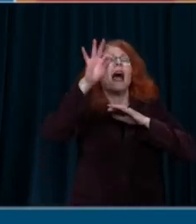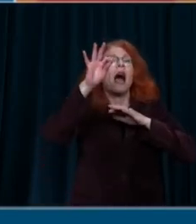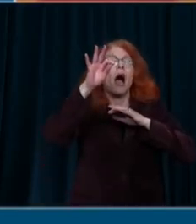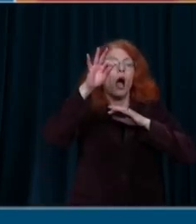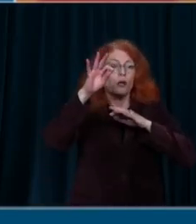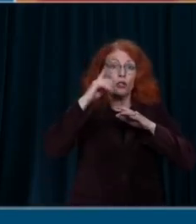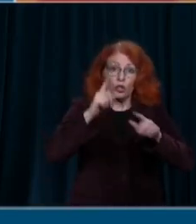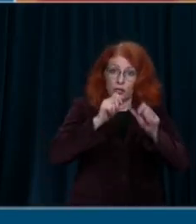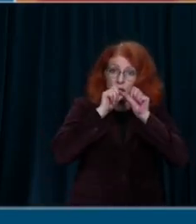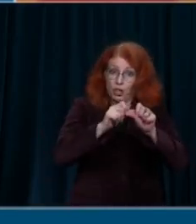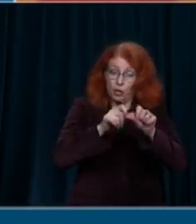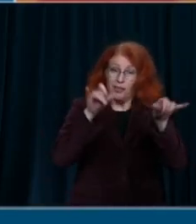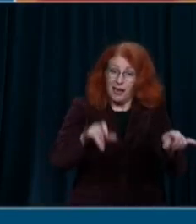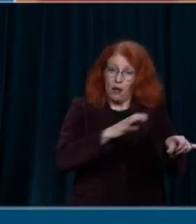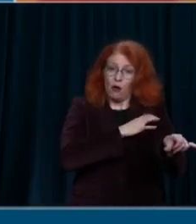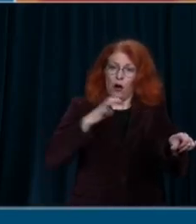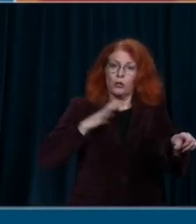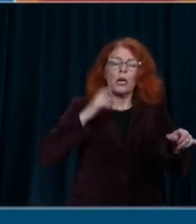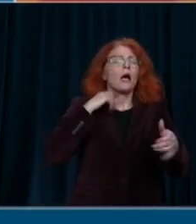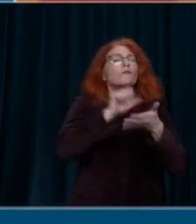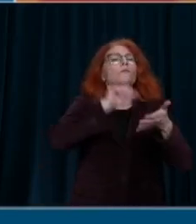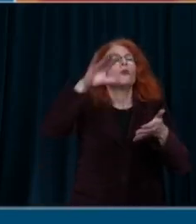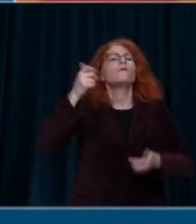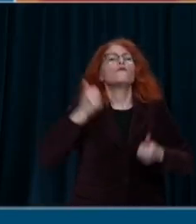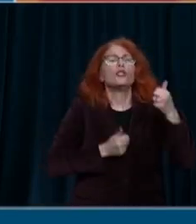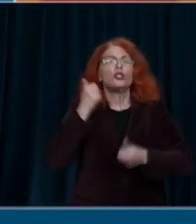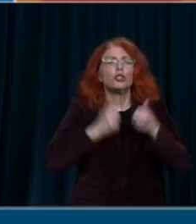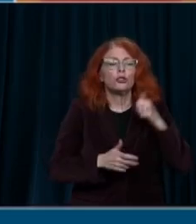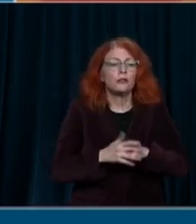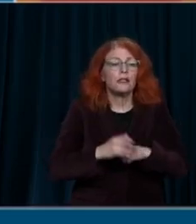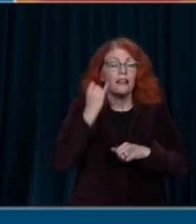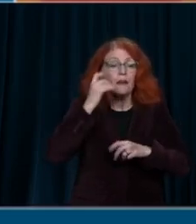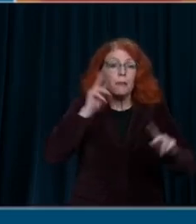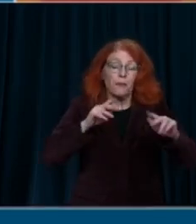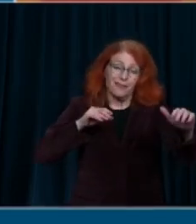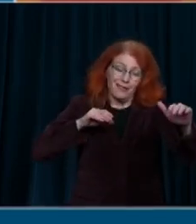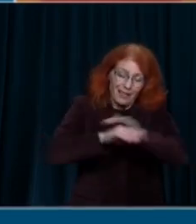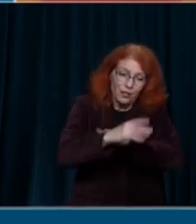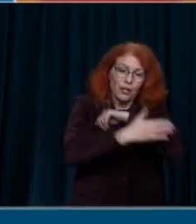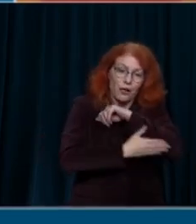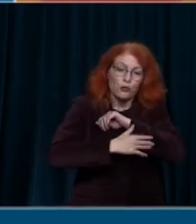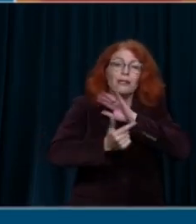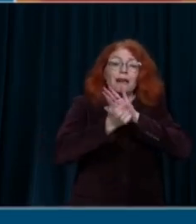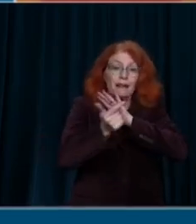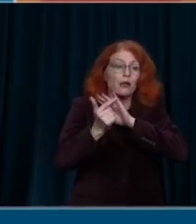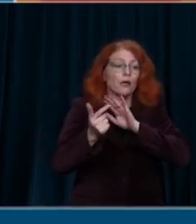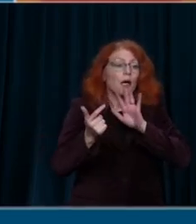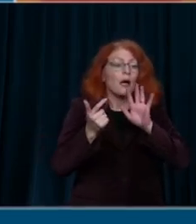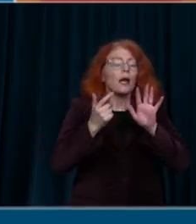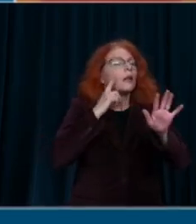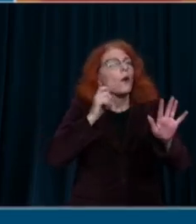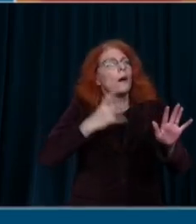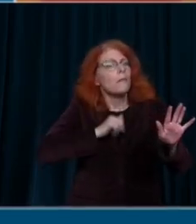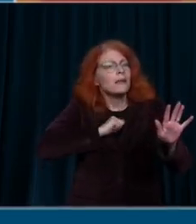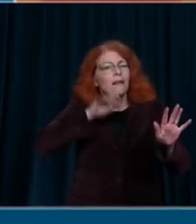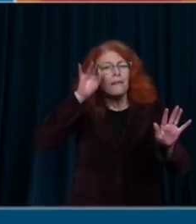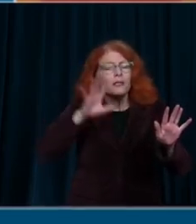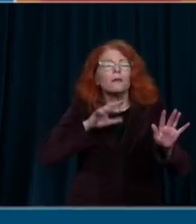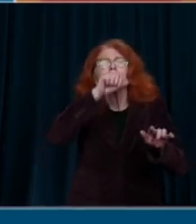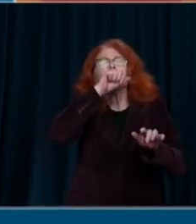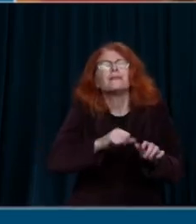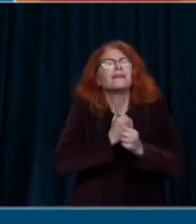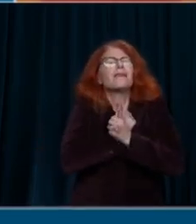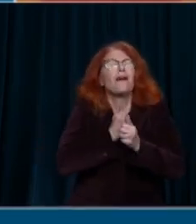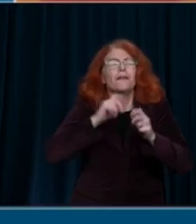Should I remain in Congress or should I be removed? If people have come into this country illegally, and I'm a pastor, I love people.